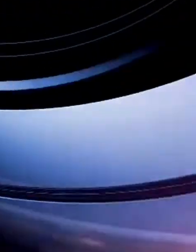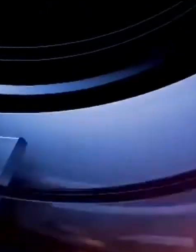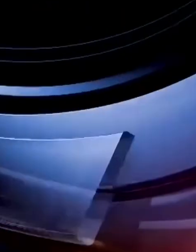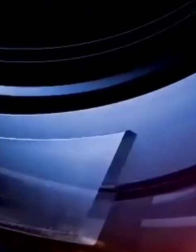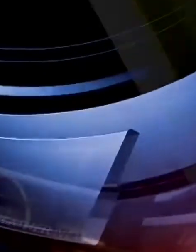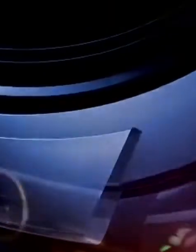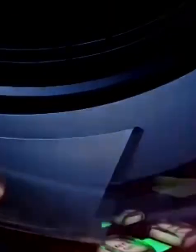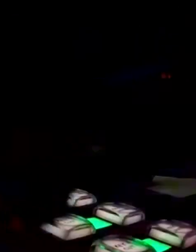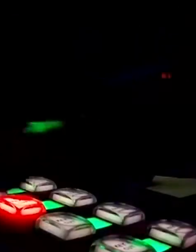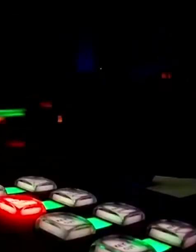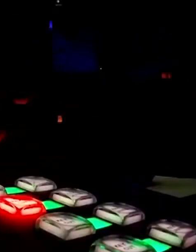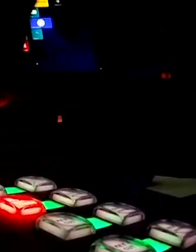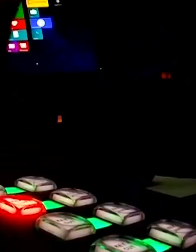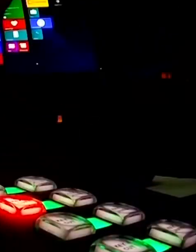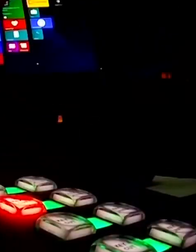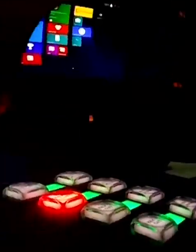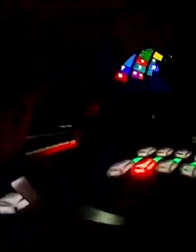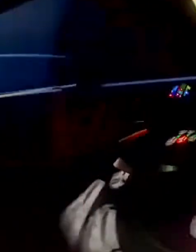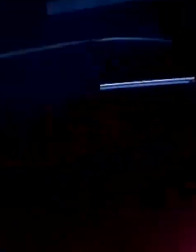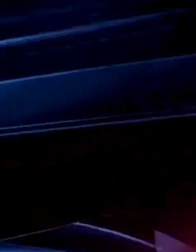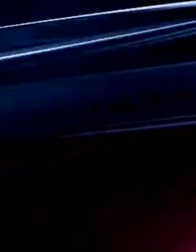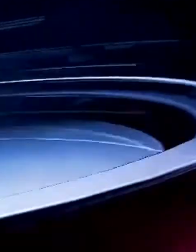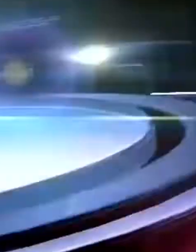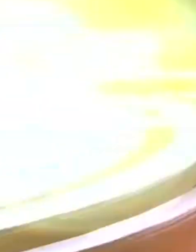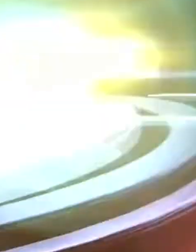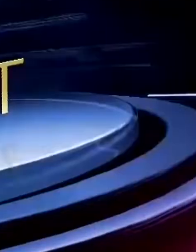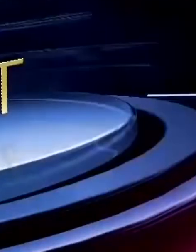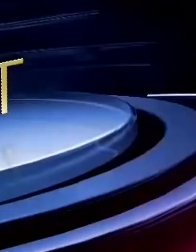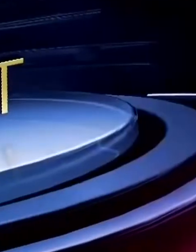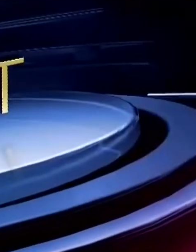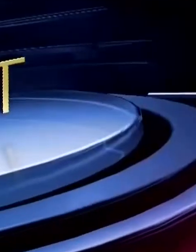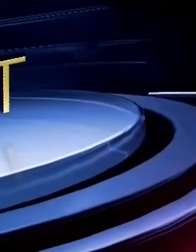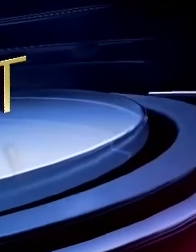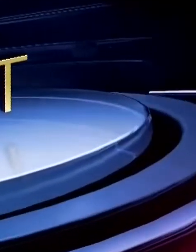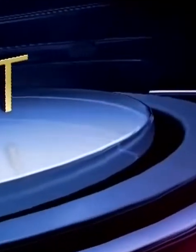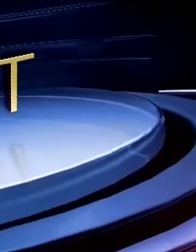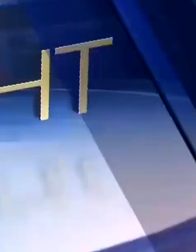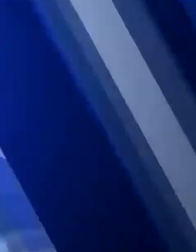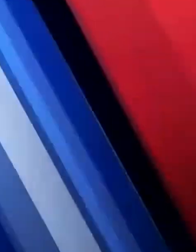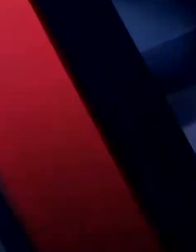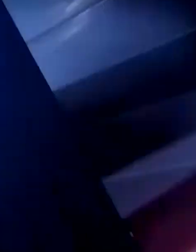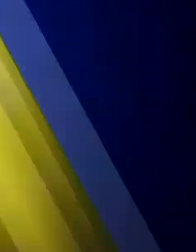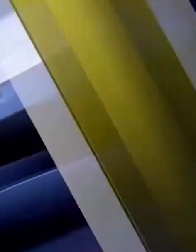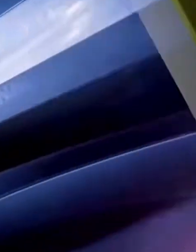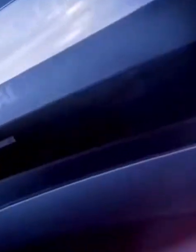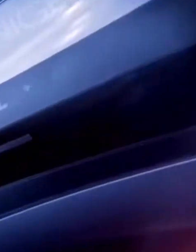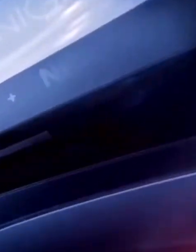Broadcasting from our studios in the Pine St. Michael, this is CBC NewsNight, starting now.